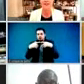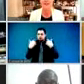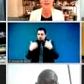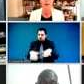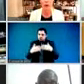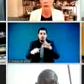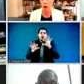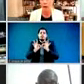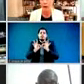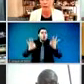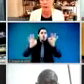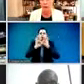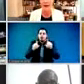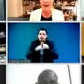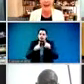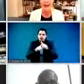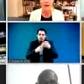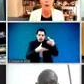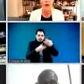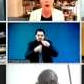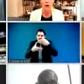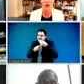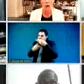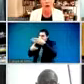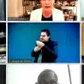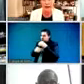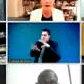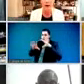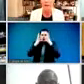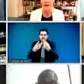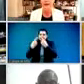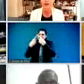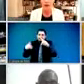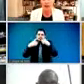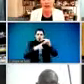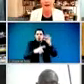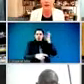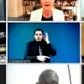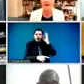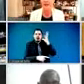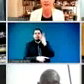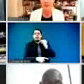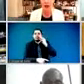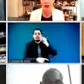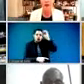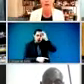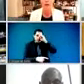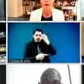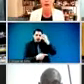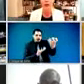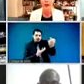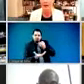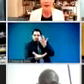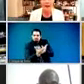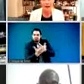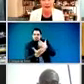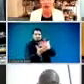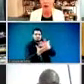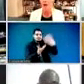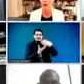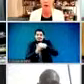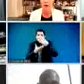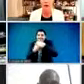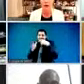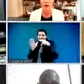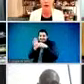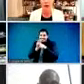is a global problem, and we also need men to tackle this. This is not a problem we created. This is not a problem